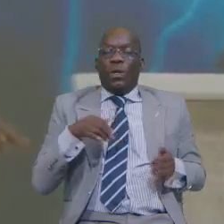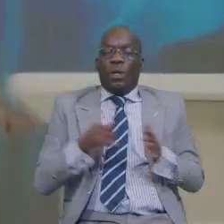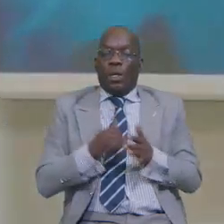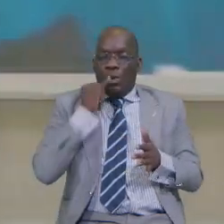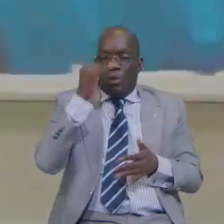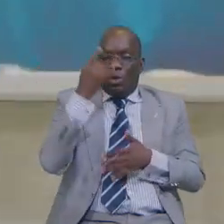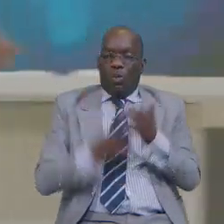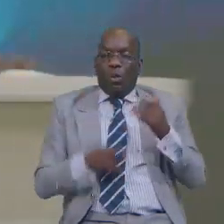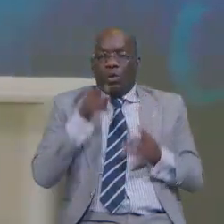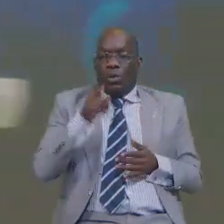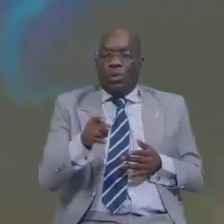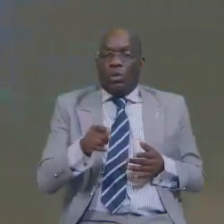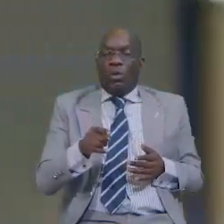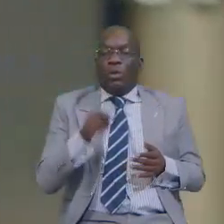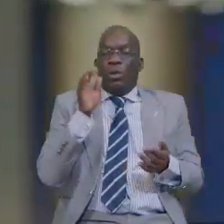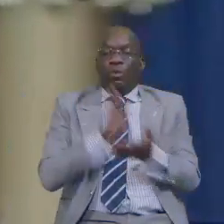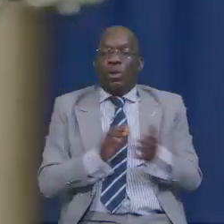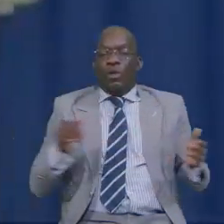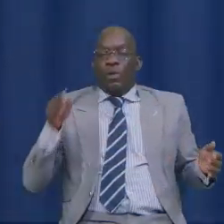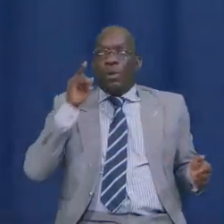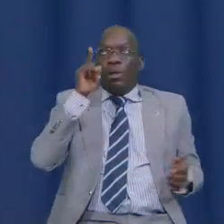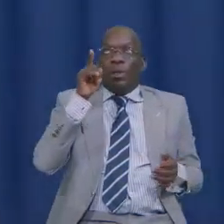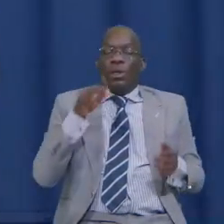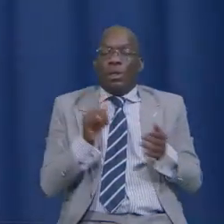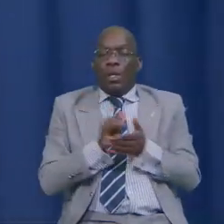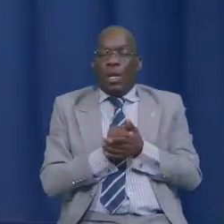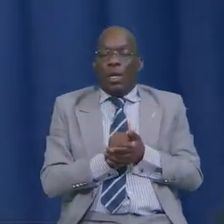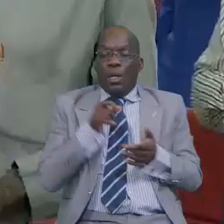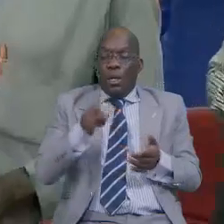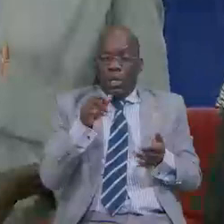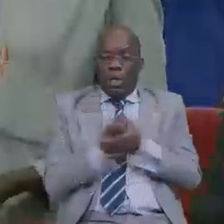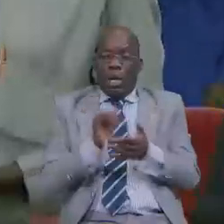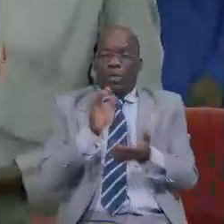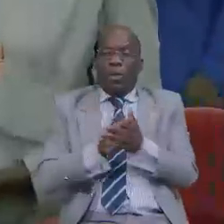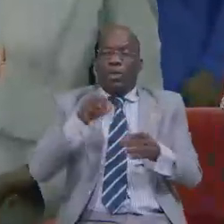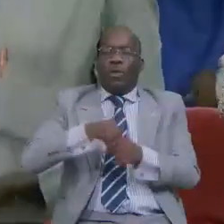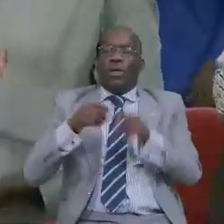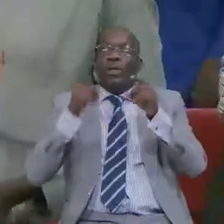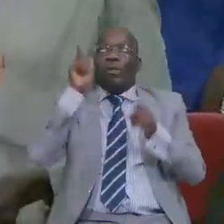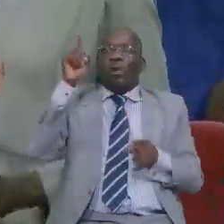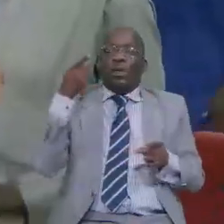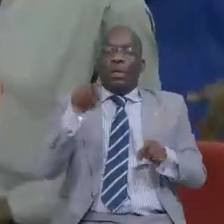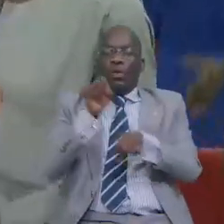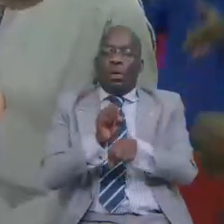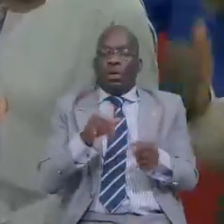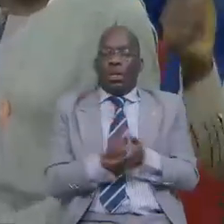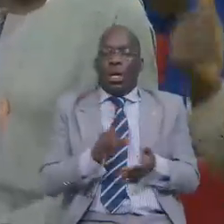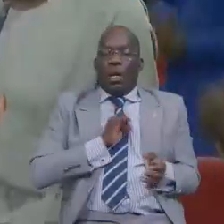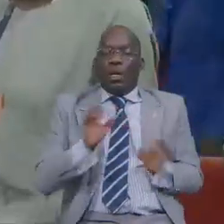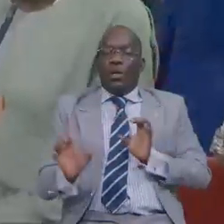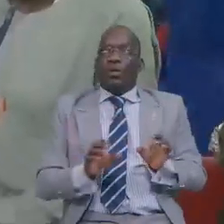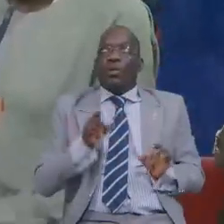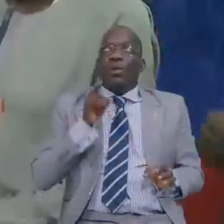that believeth in me, the works that I do, he will do. That